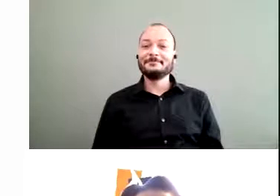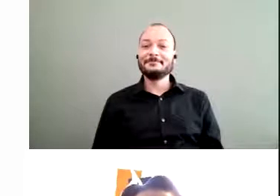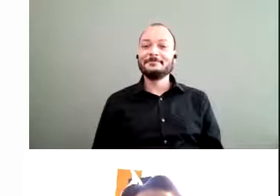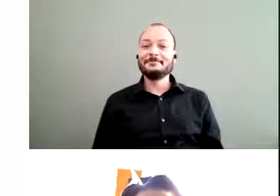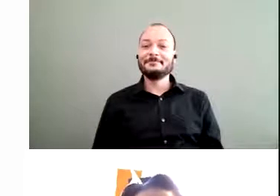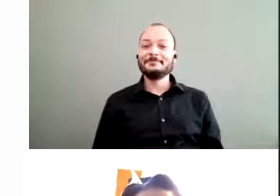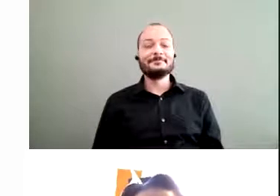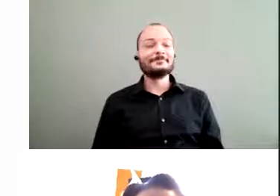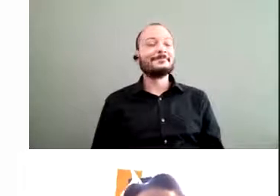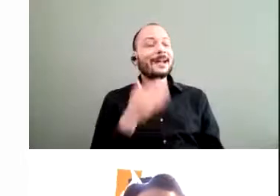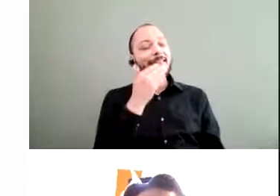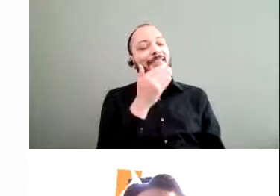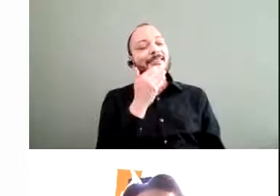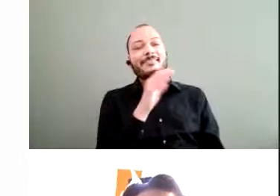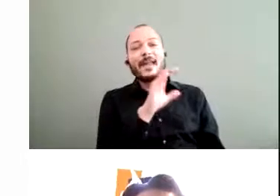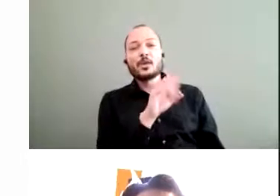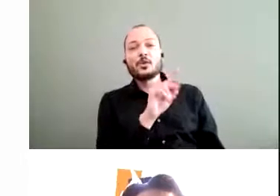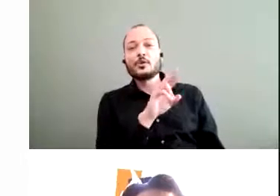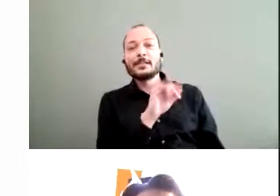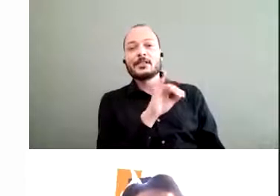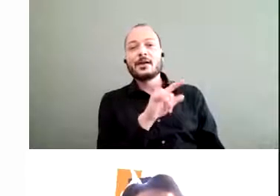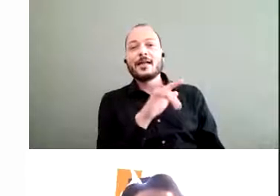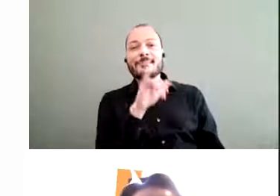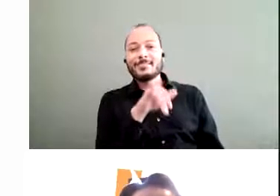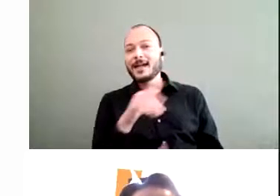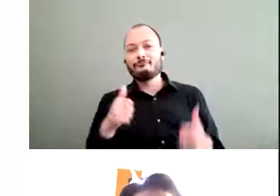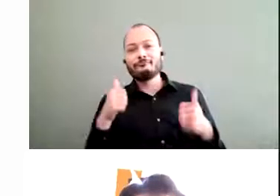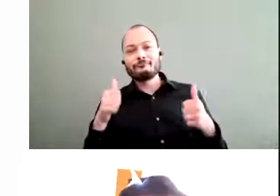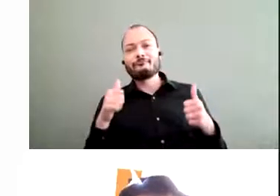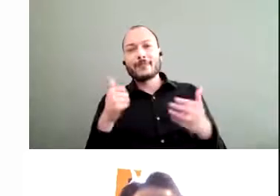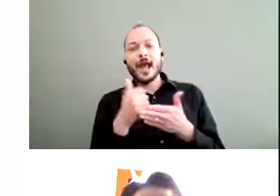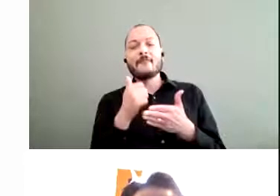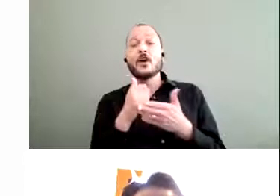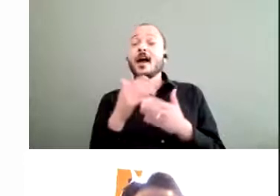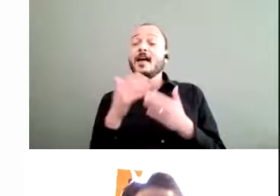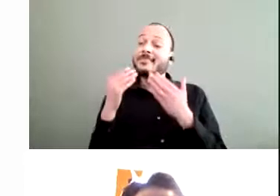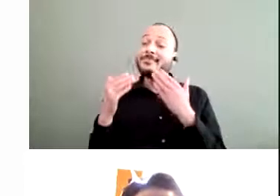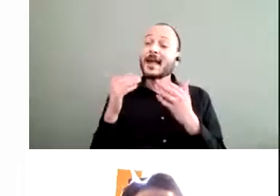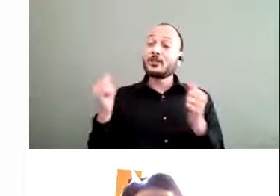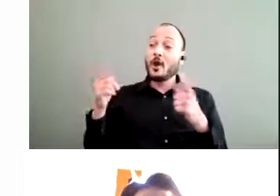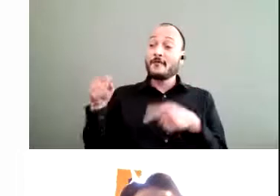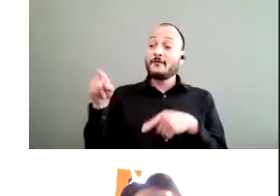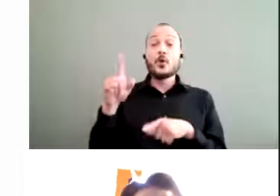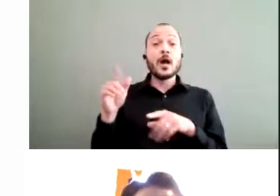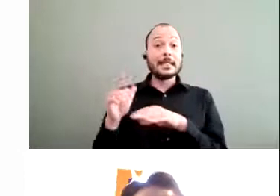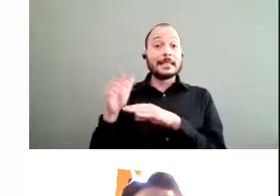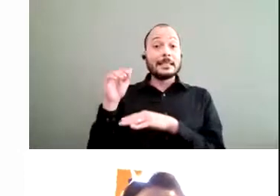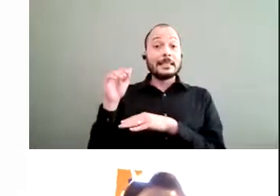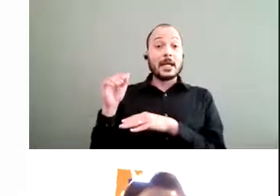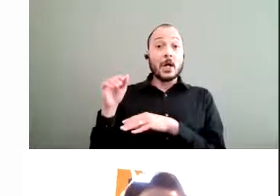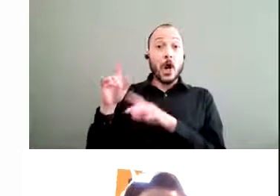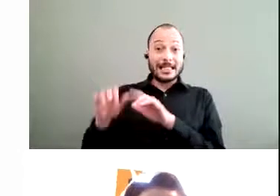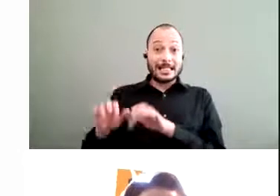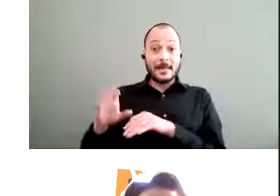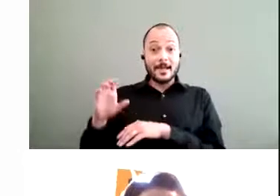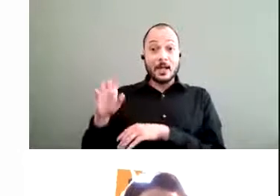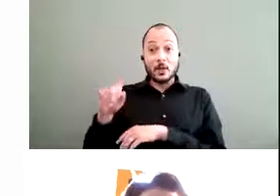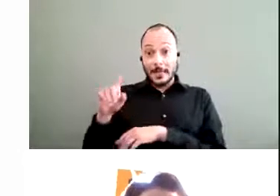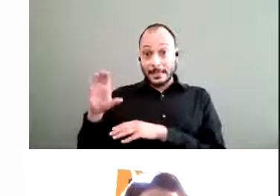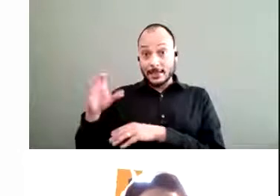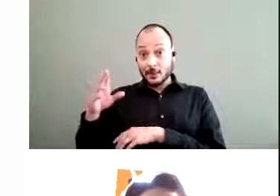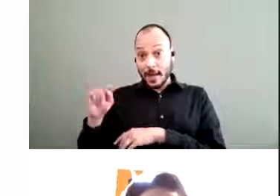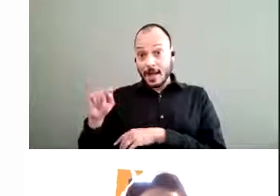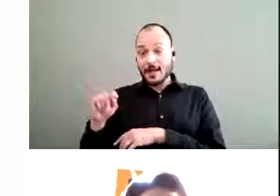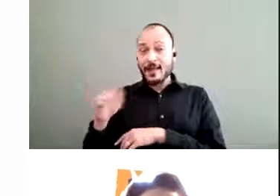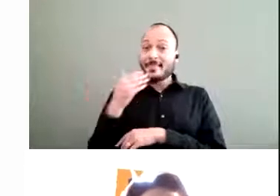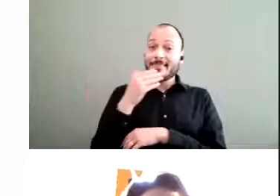Thank you, Crystal. That's incredibly helpful. And thanks to all of you who are sending questions over in the chat. Thanks, Mandy